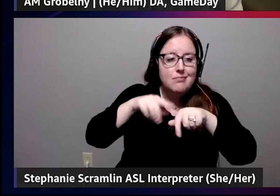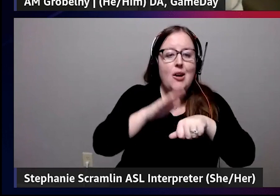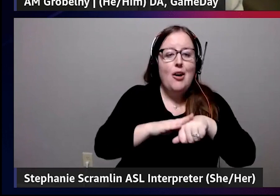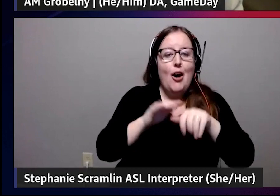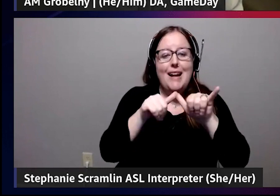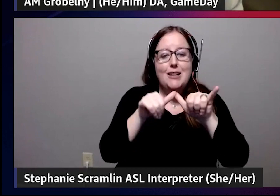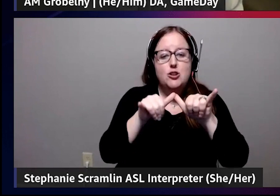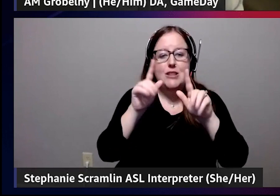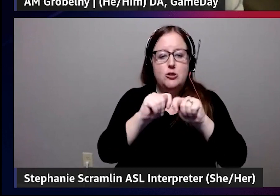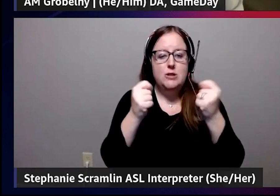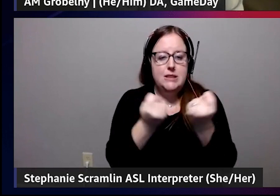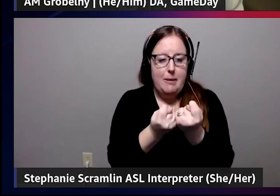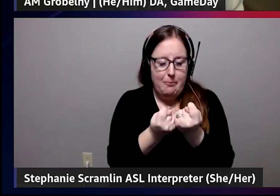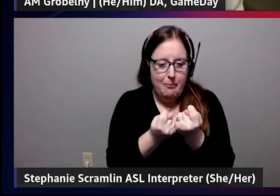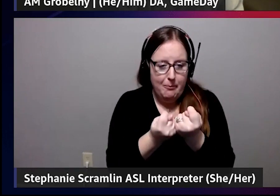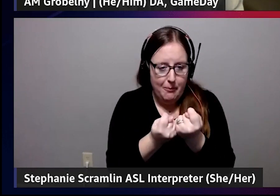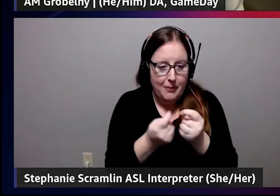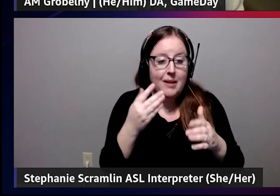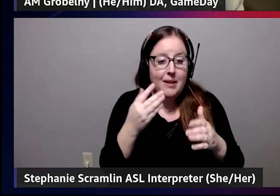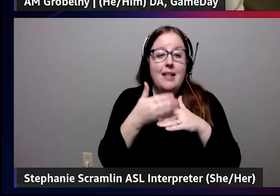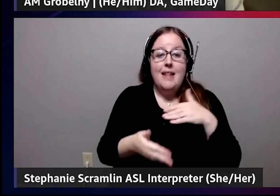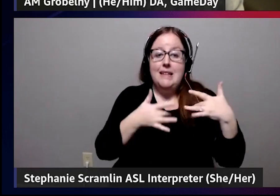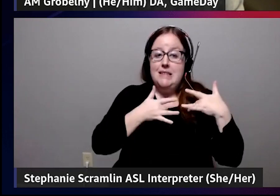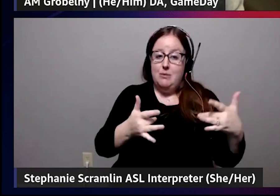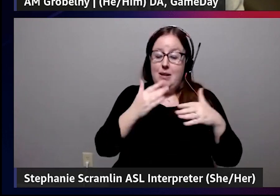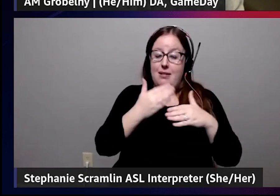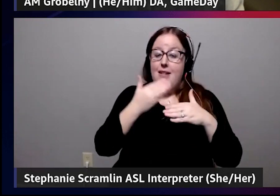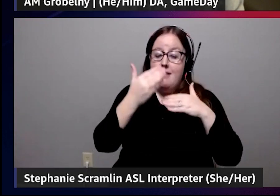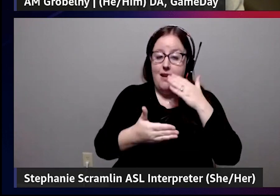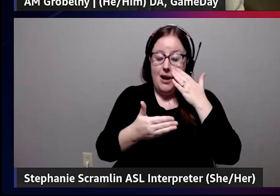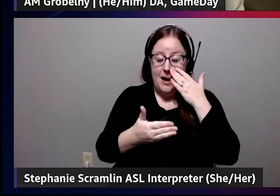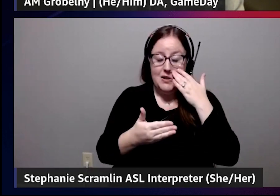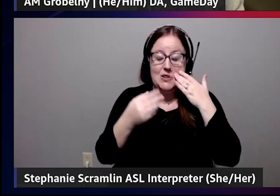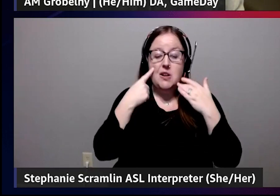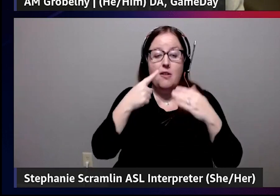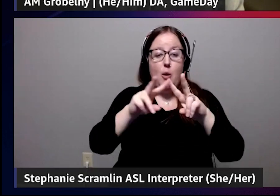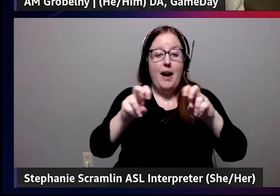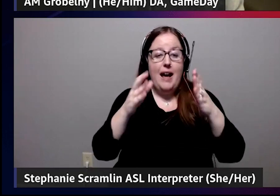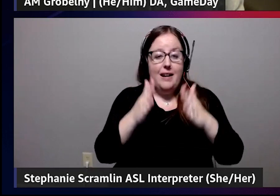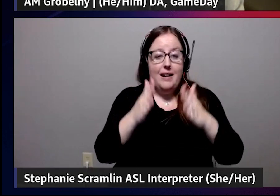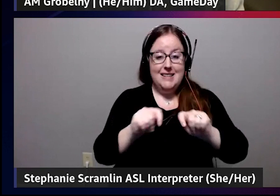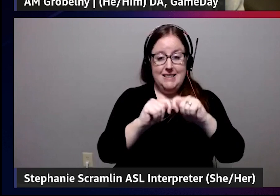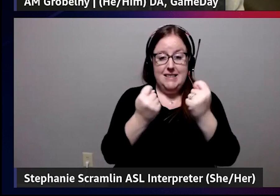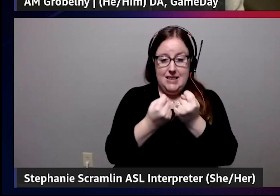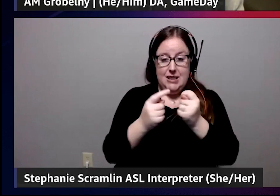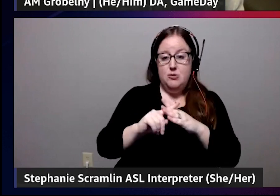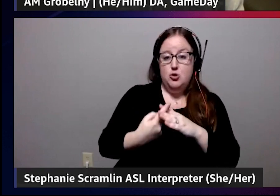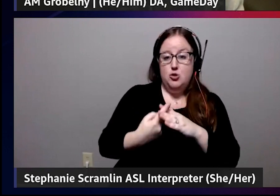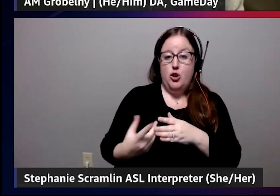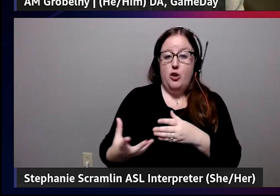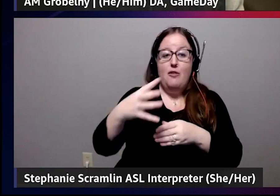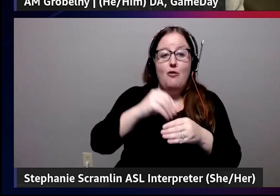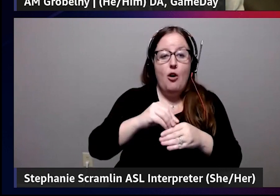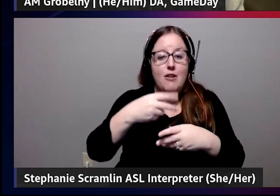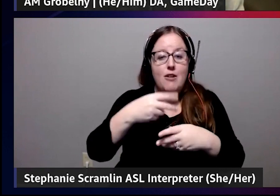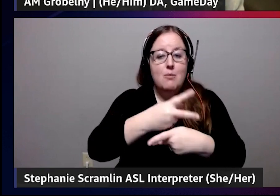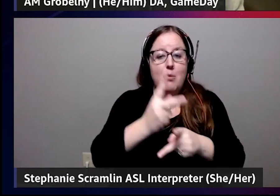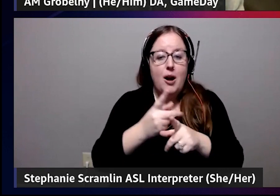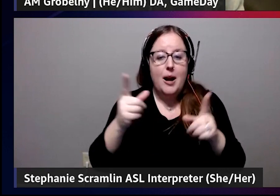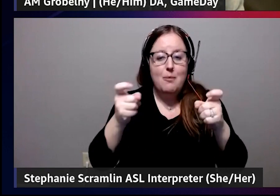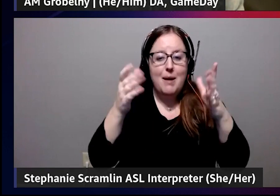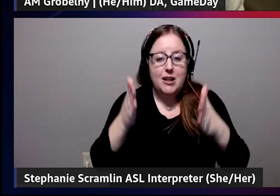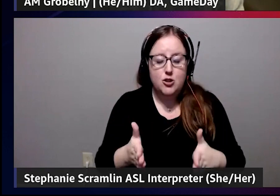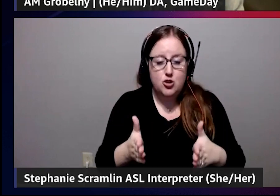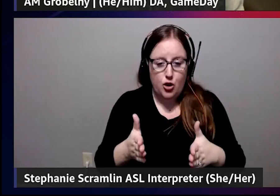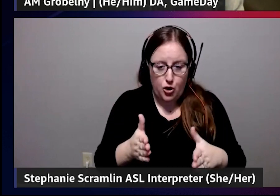team. And then usually the next step is for the analyst team to start involving product managers, ops analysts,